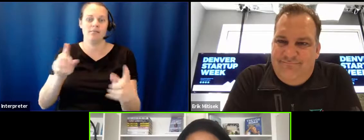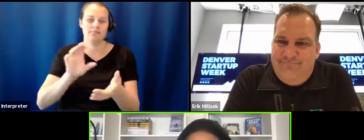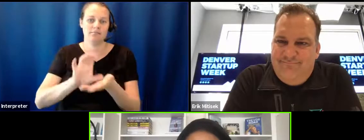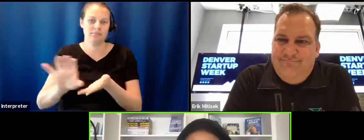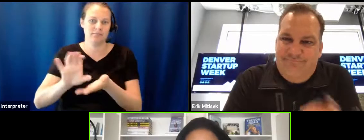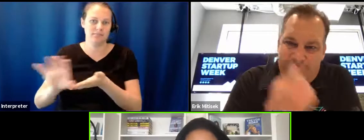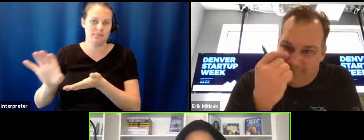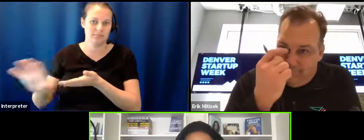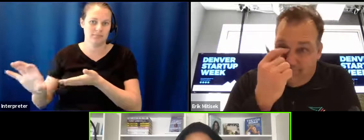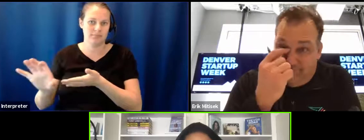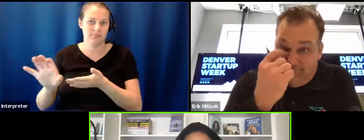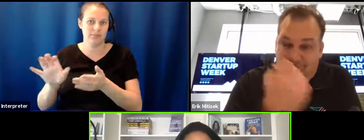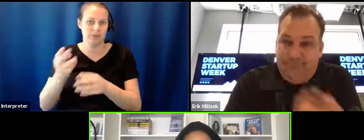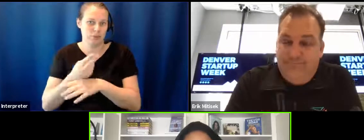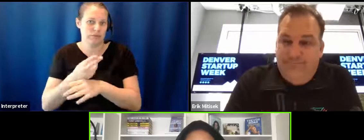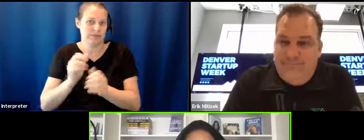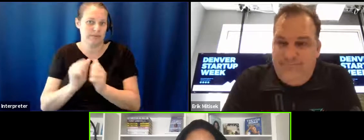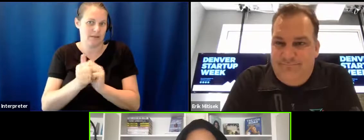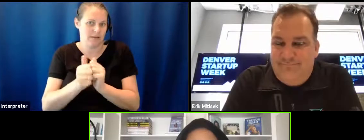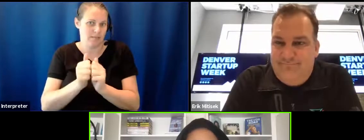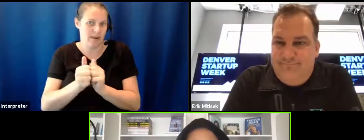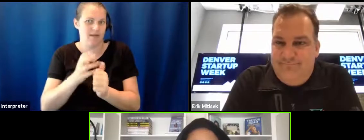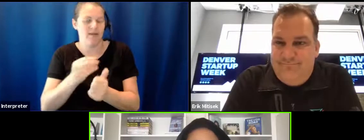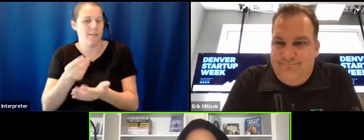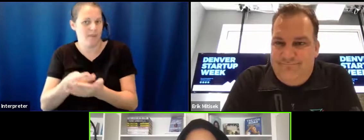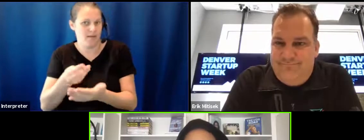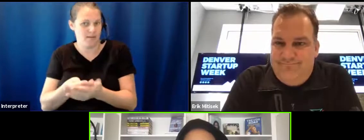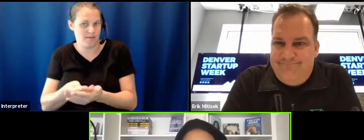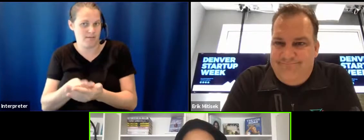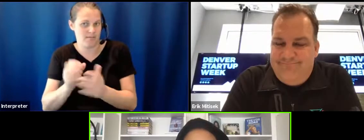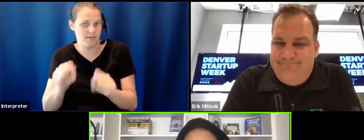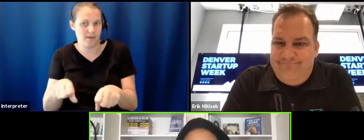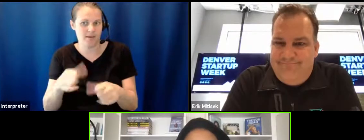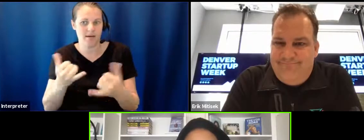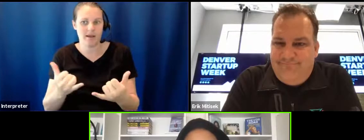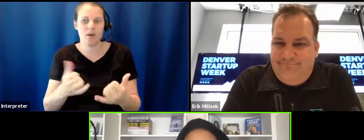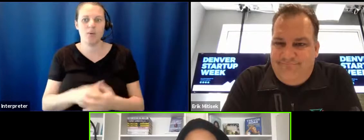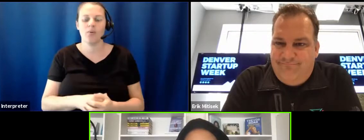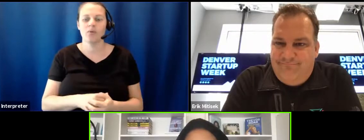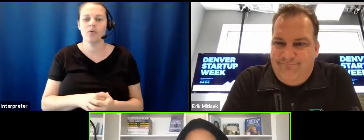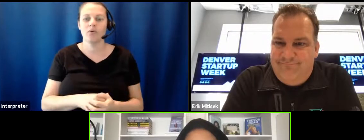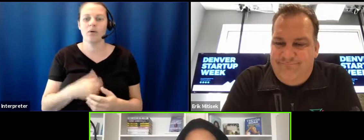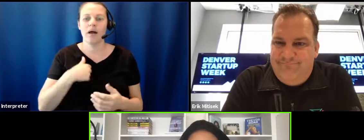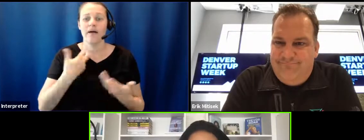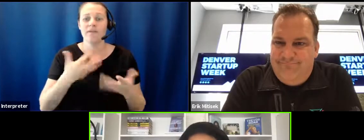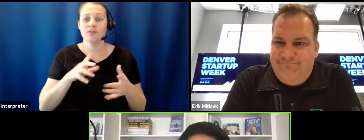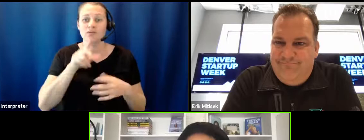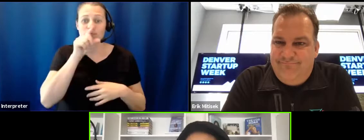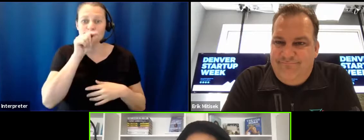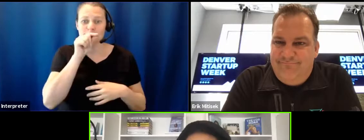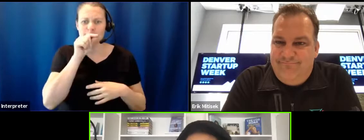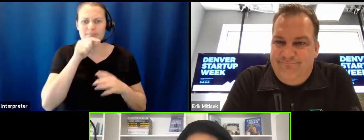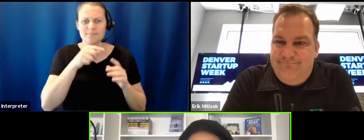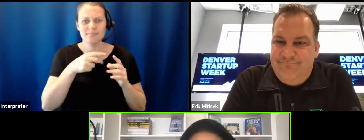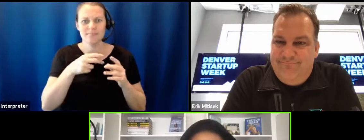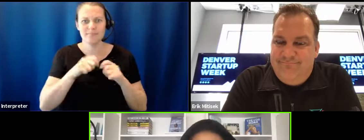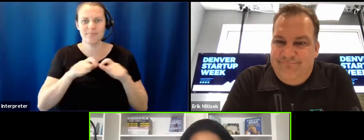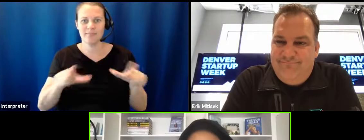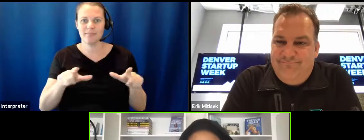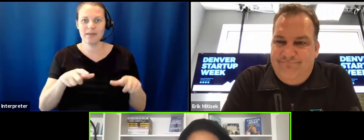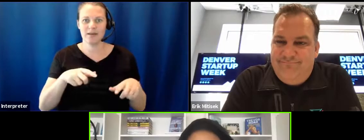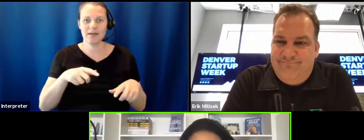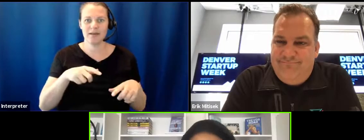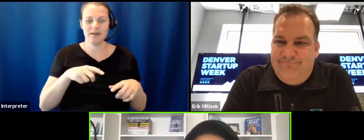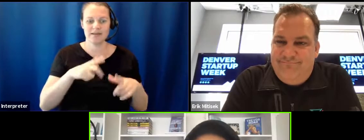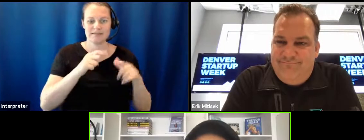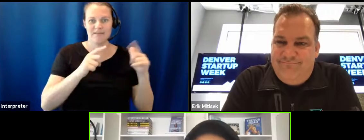so and lucratively so. And so I tweeted out, they're calling it a diversity fund. I call it it's